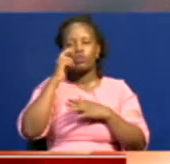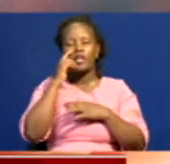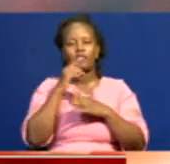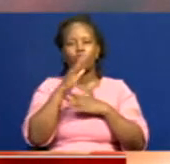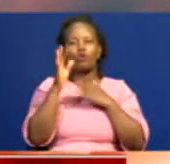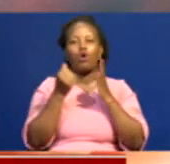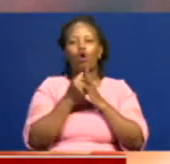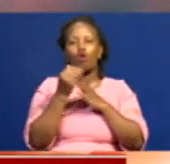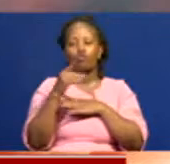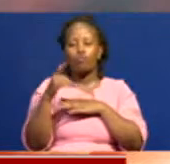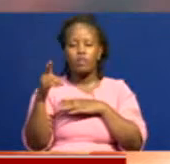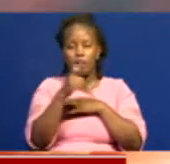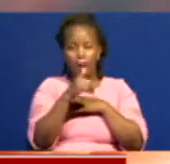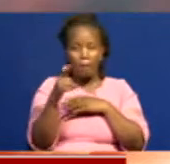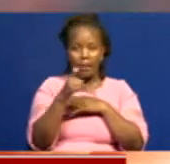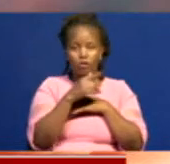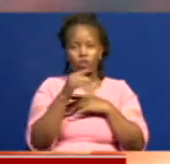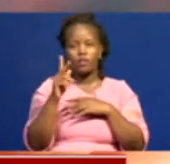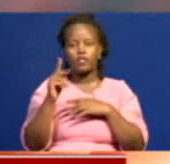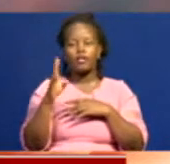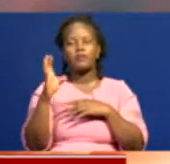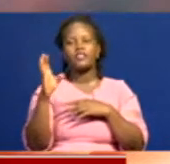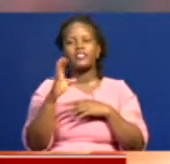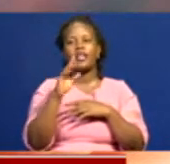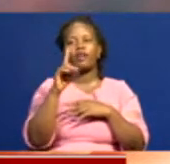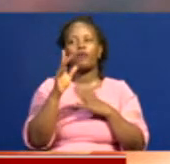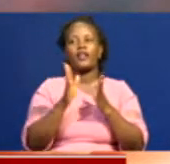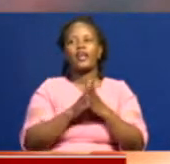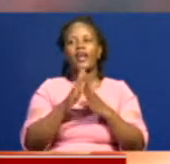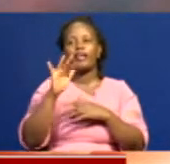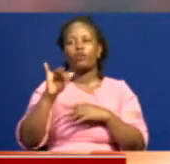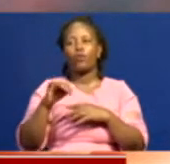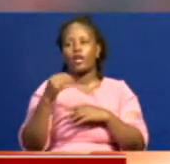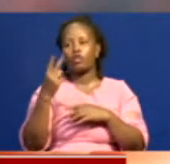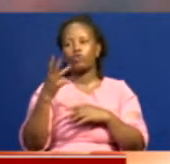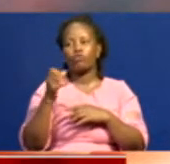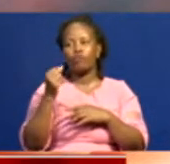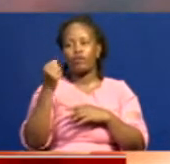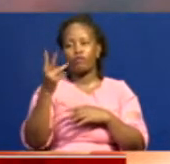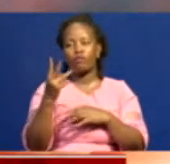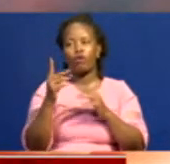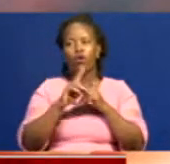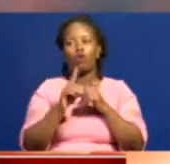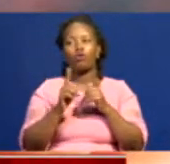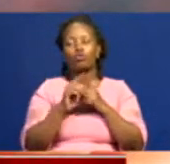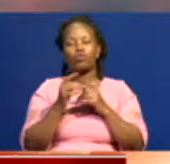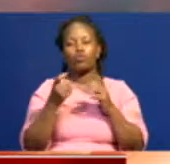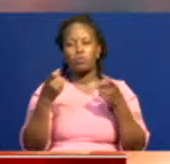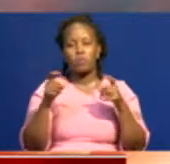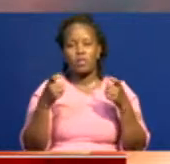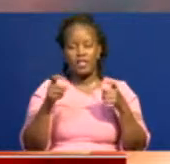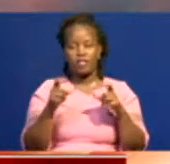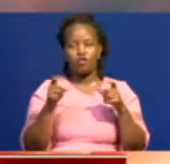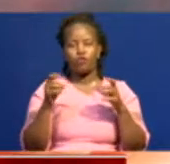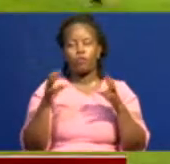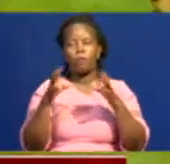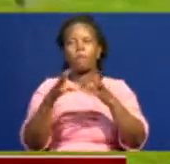KBC Channel 1 and Y254 and also our KBC Radio Family.